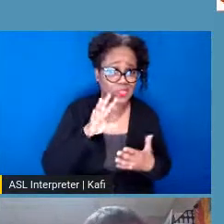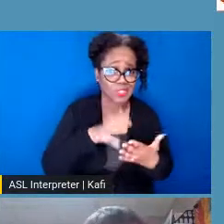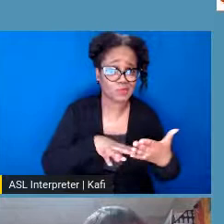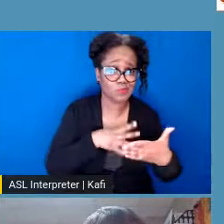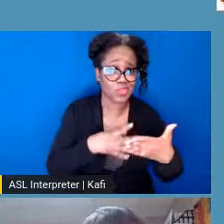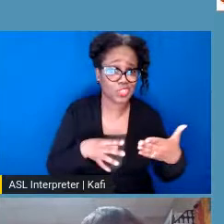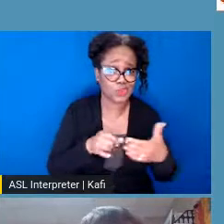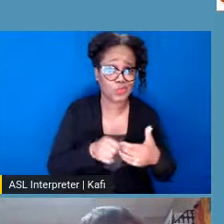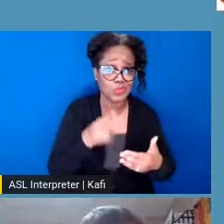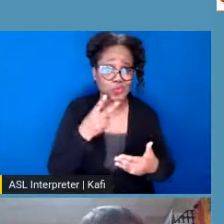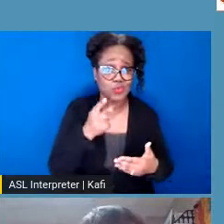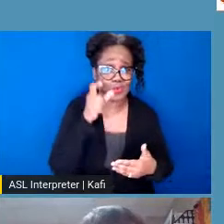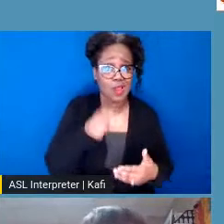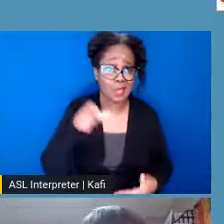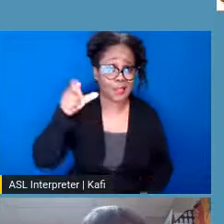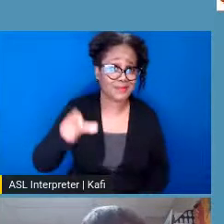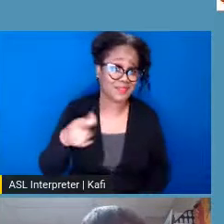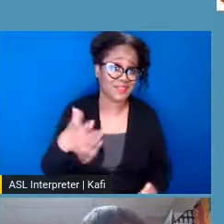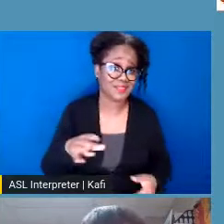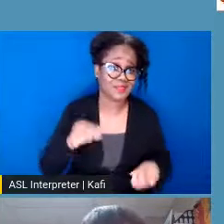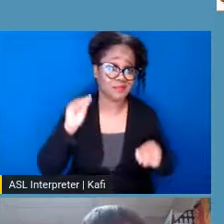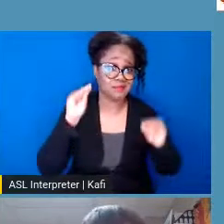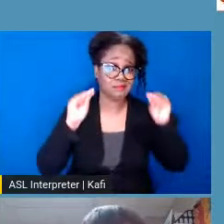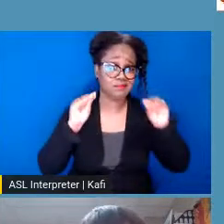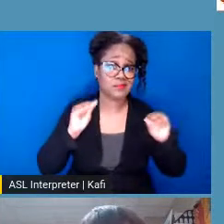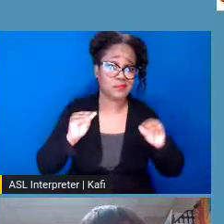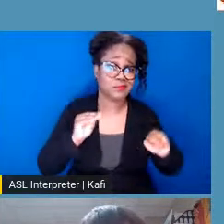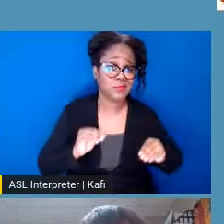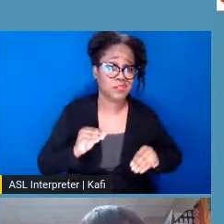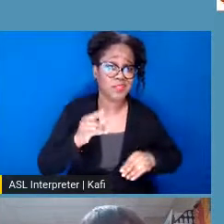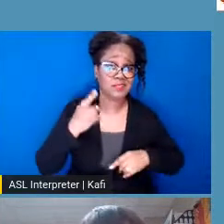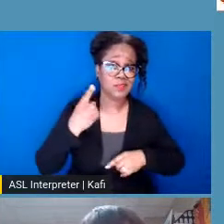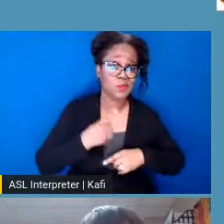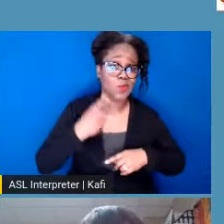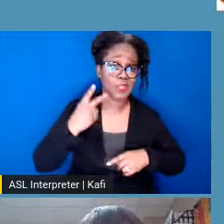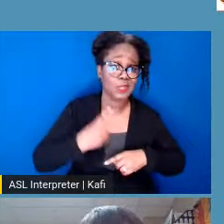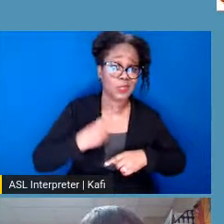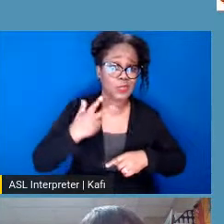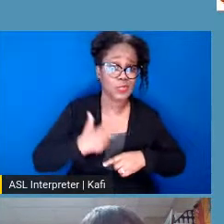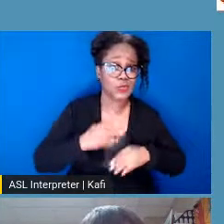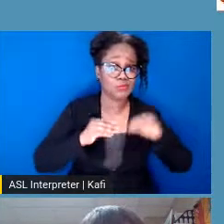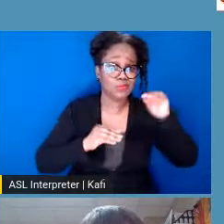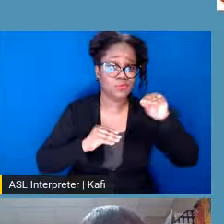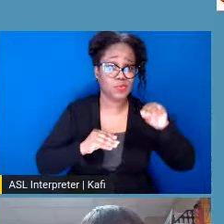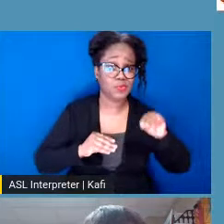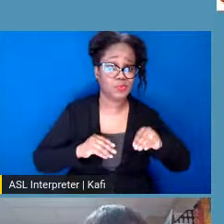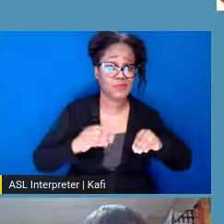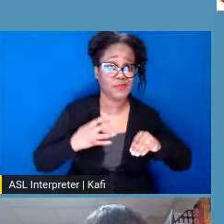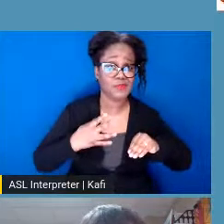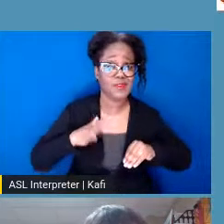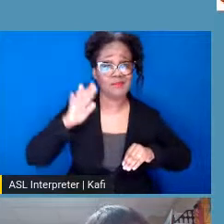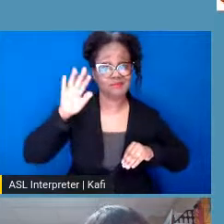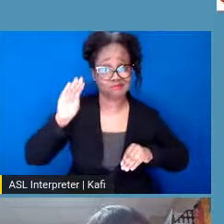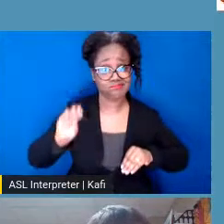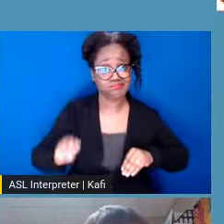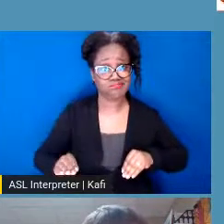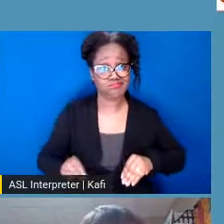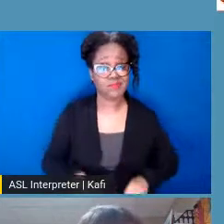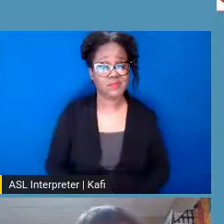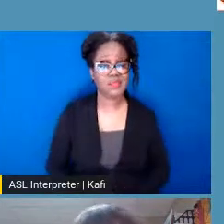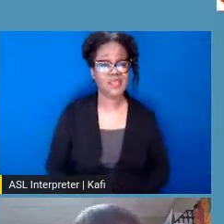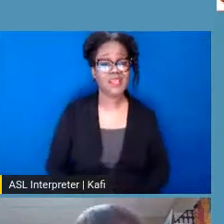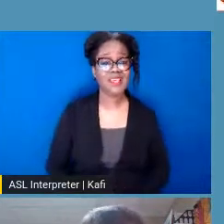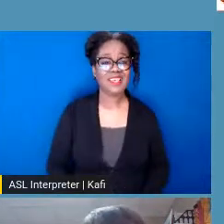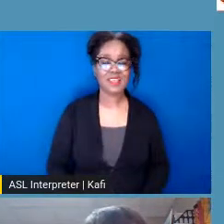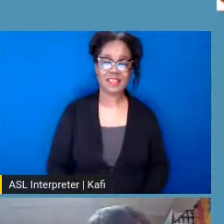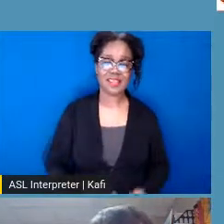And all of that was from our homes for the 5 months, and even after we reopened, we were on a rotating schedule